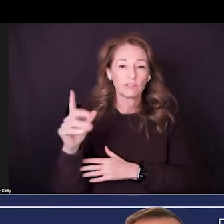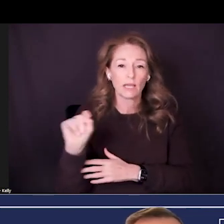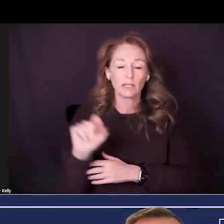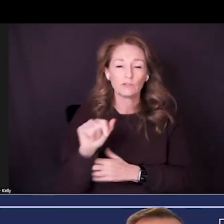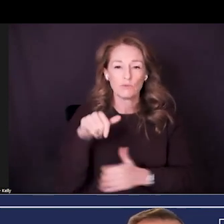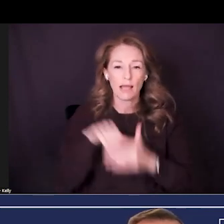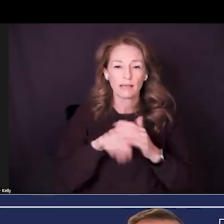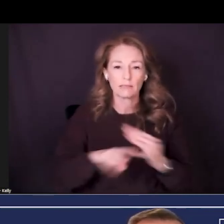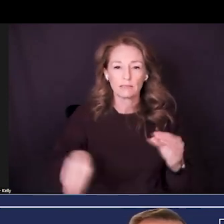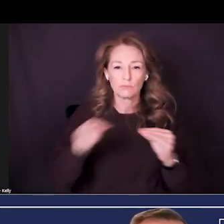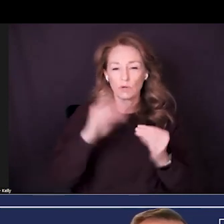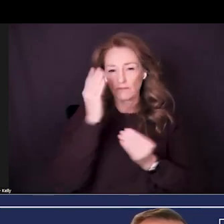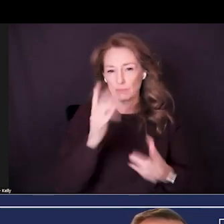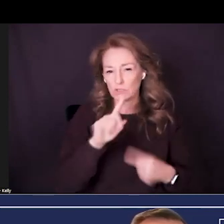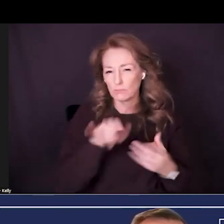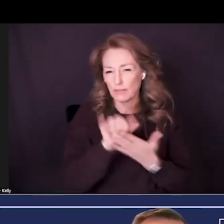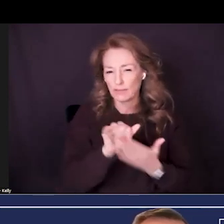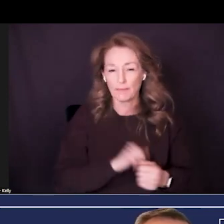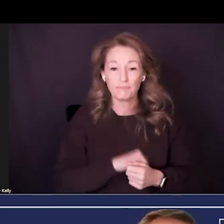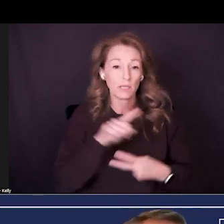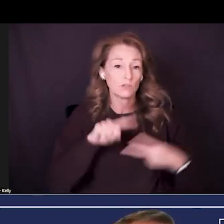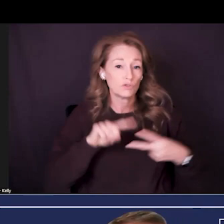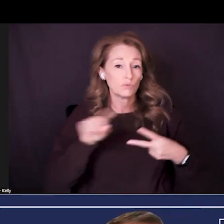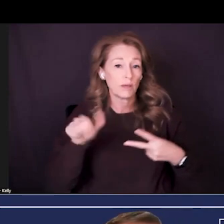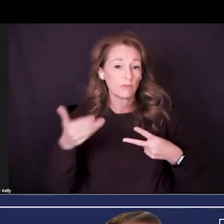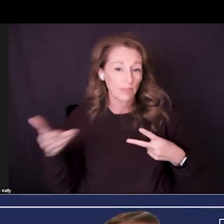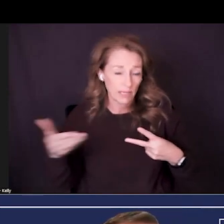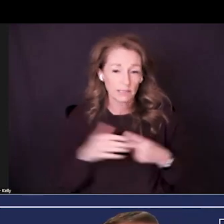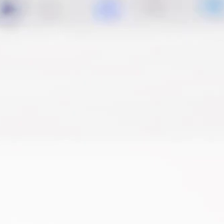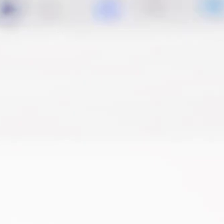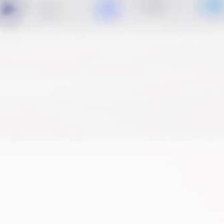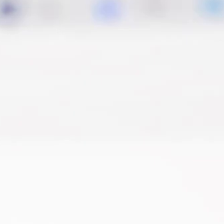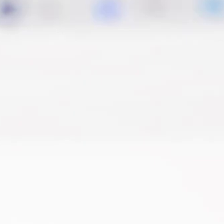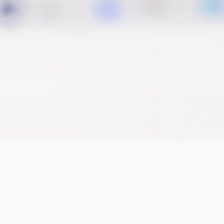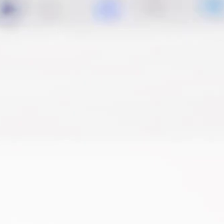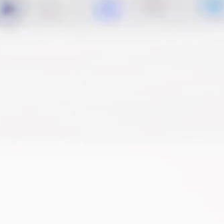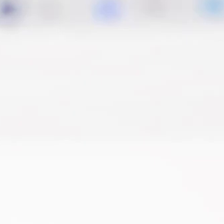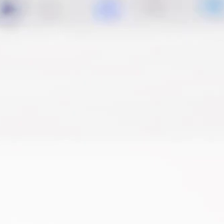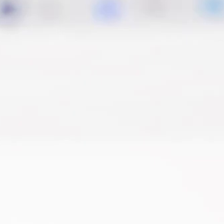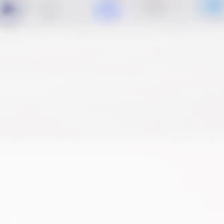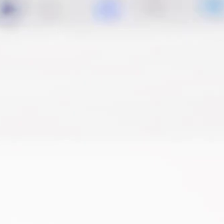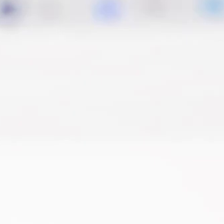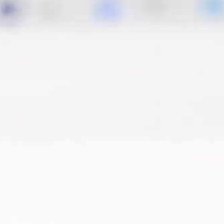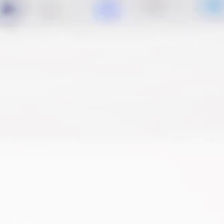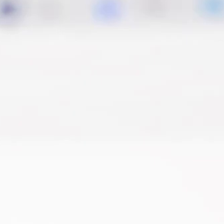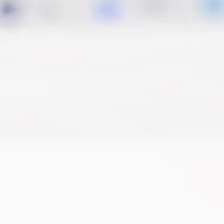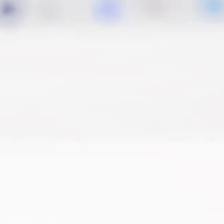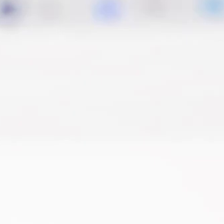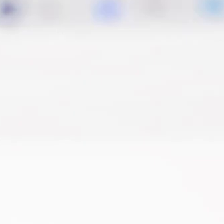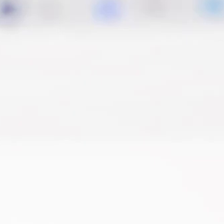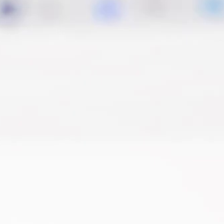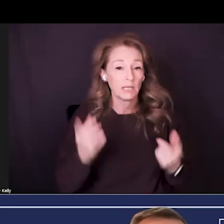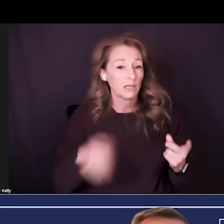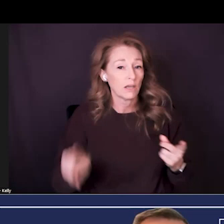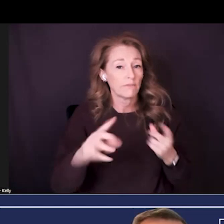this great work. And then just two other quick flags related to the Training and Technical Assistance Center. As many of you have participated in